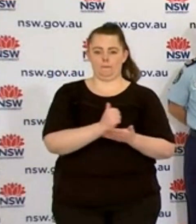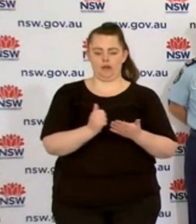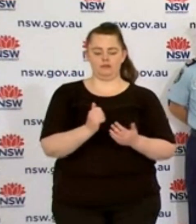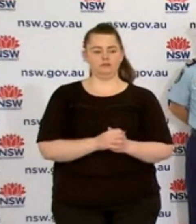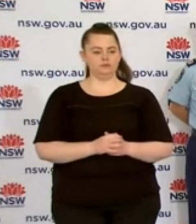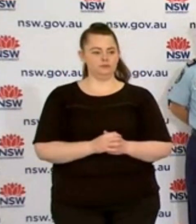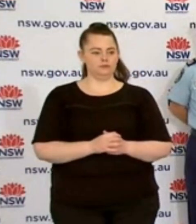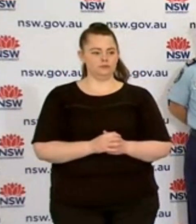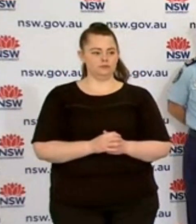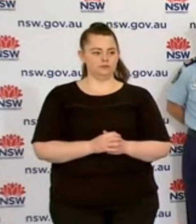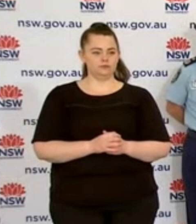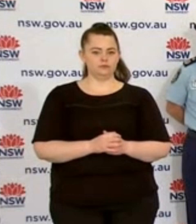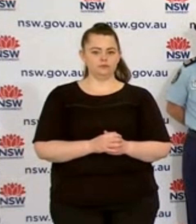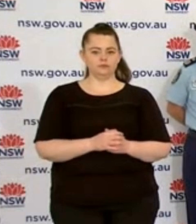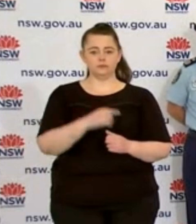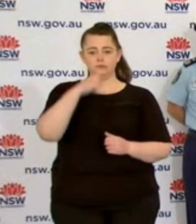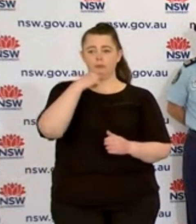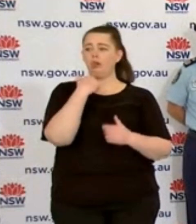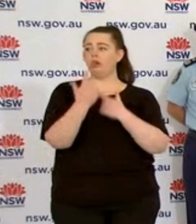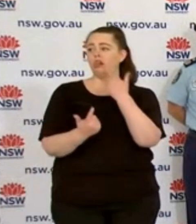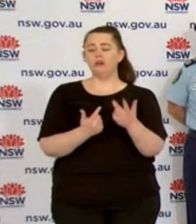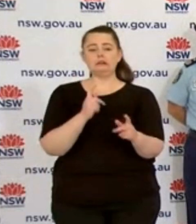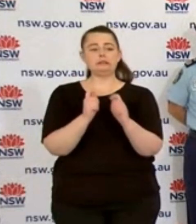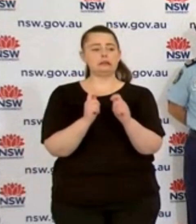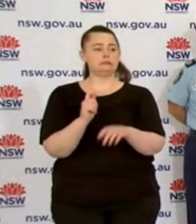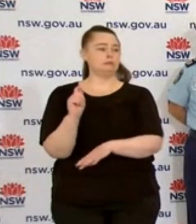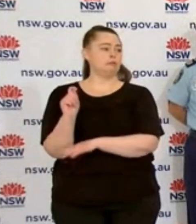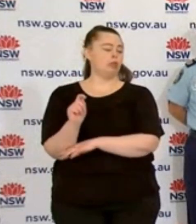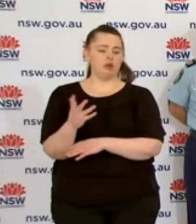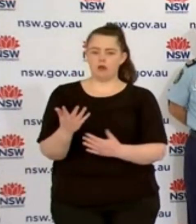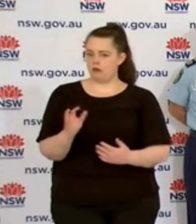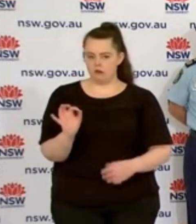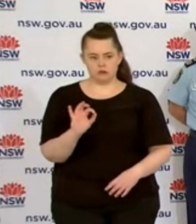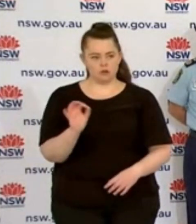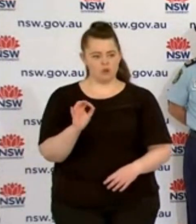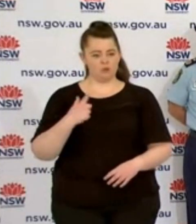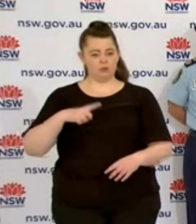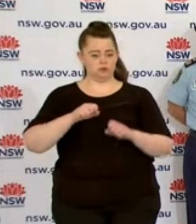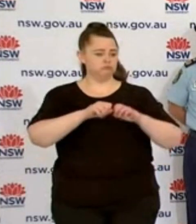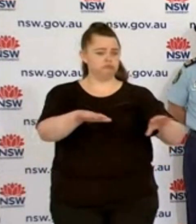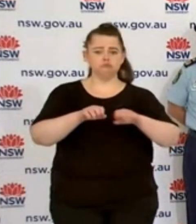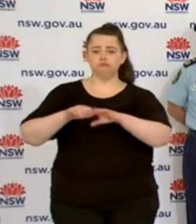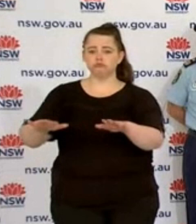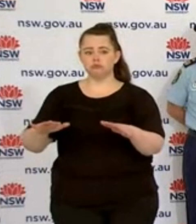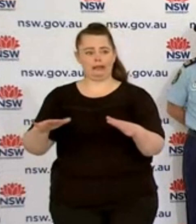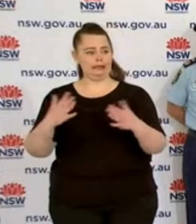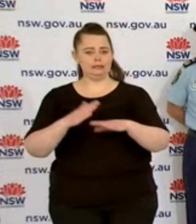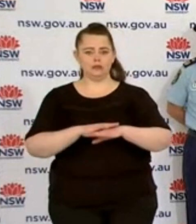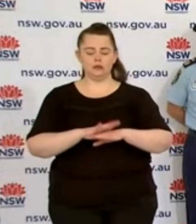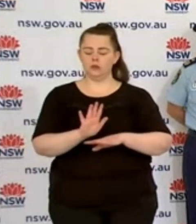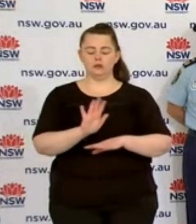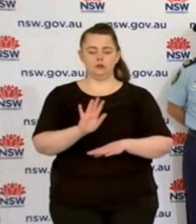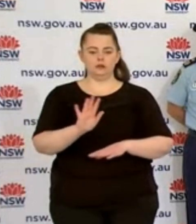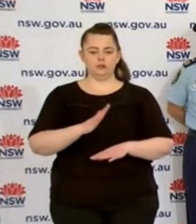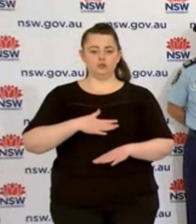in the community without us knowing about it, because that means you could have an outbreak any day, any time, and that will cause massive hospitalisation